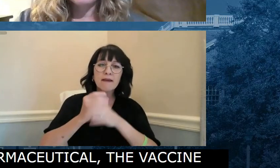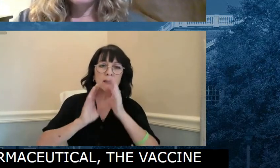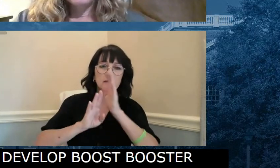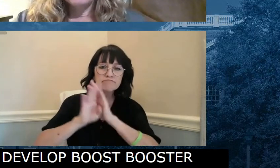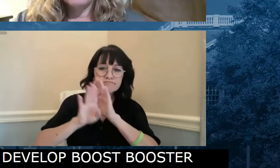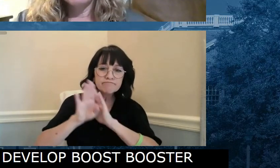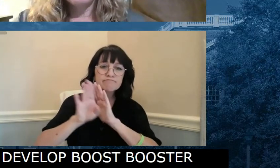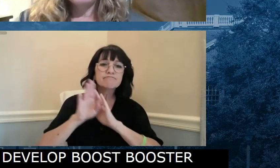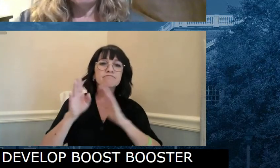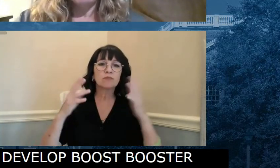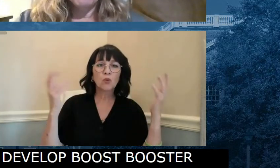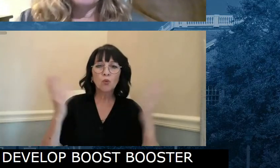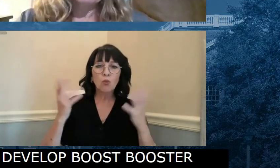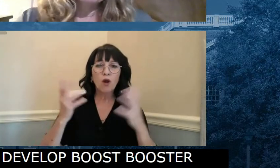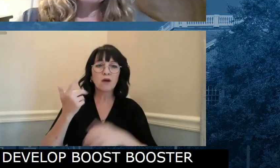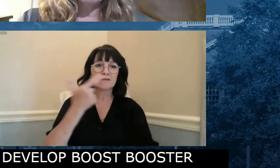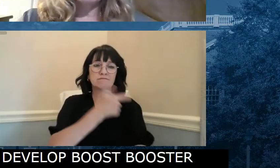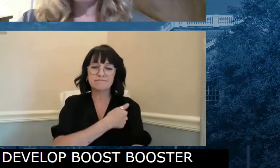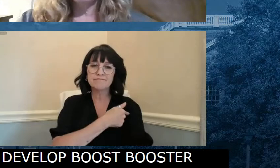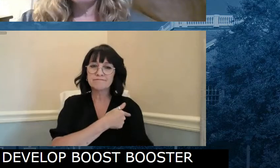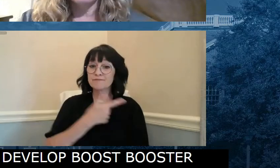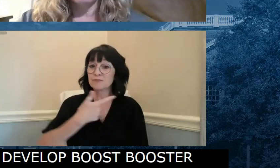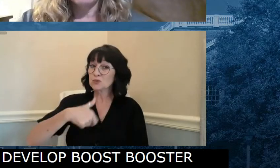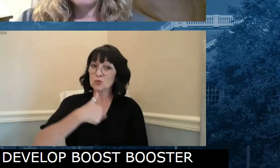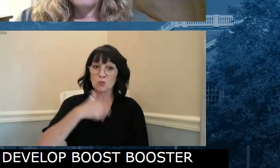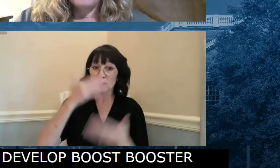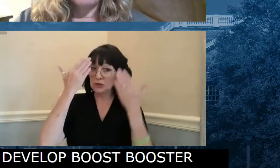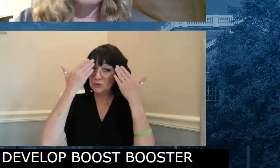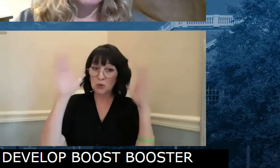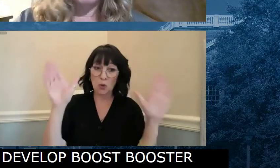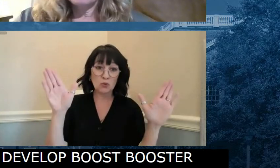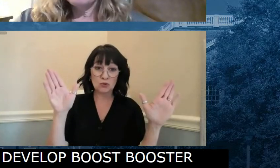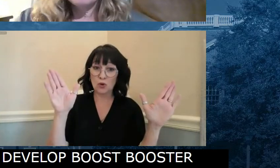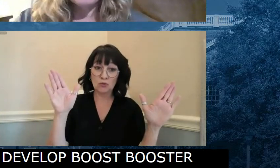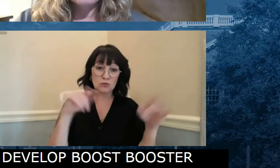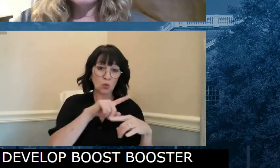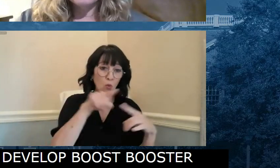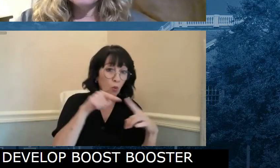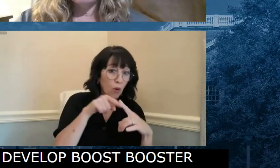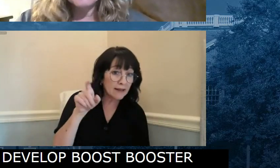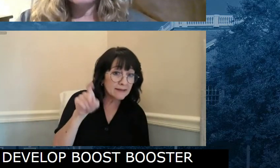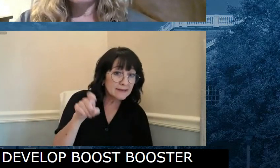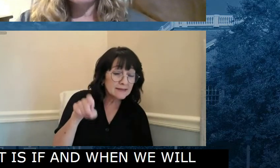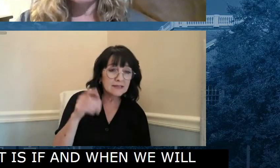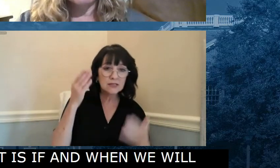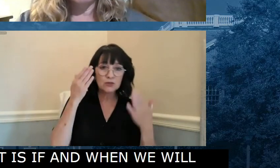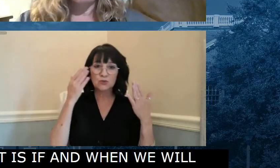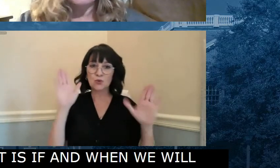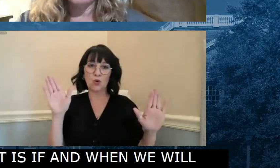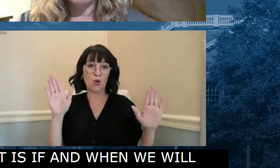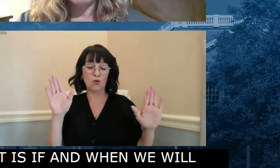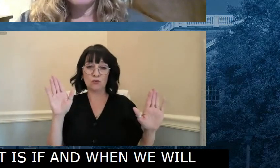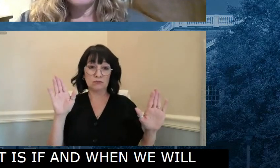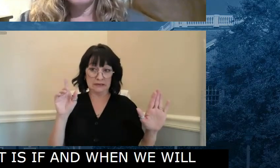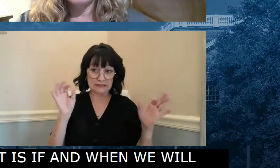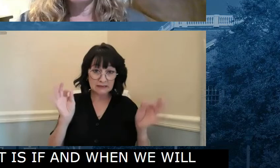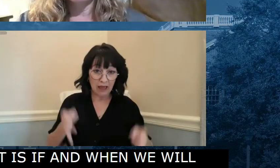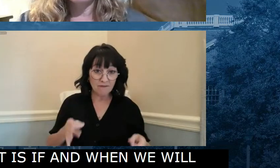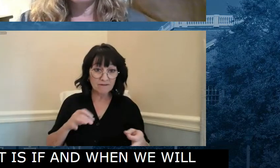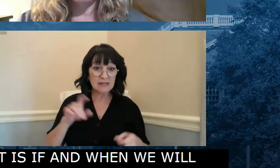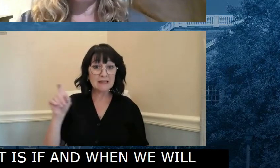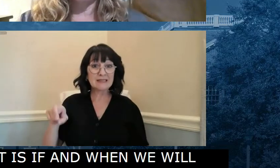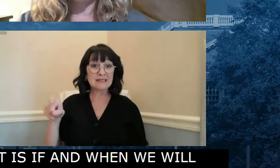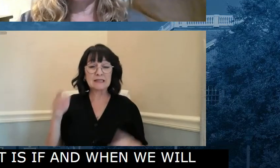is if and when we will need them. A great thing is these vaccines are effective,